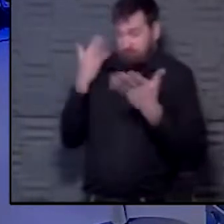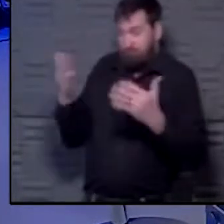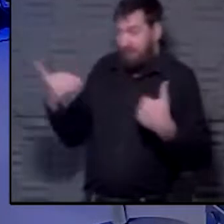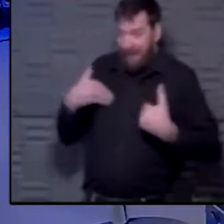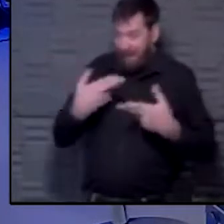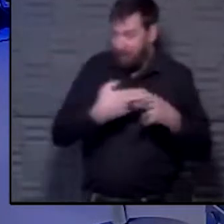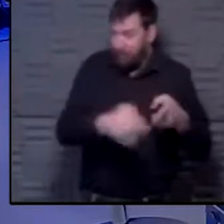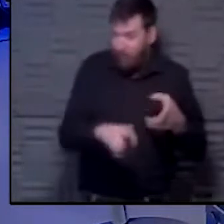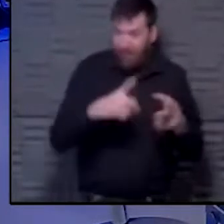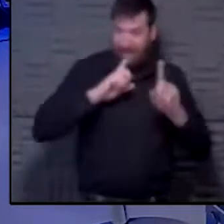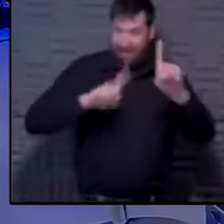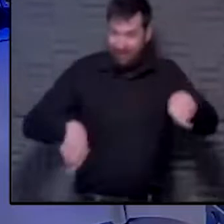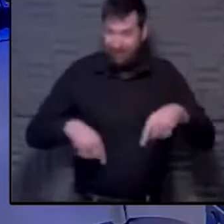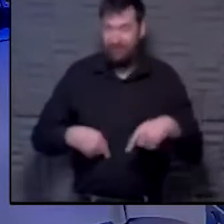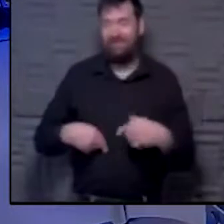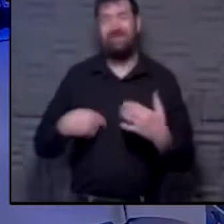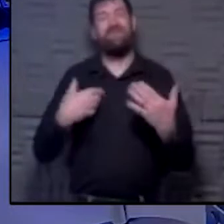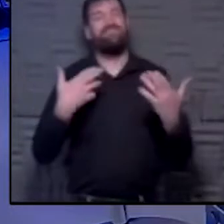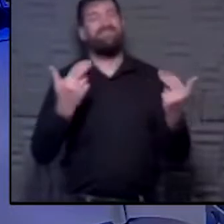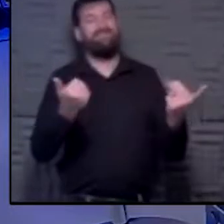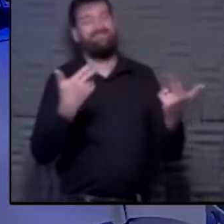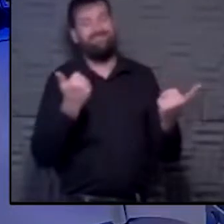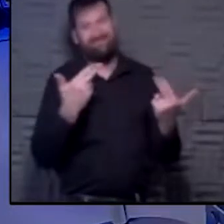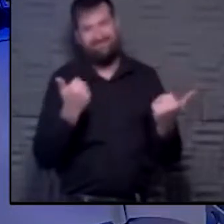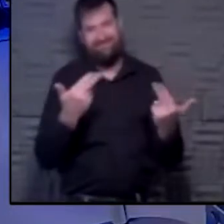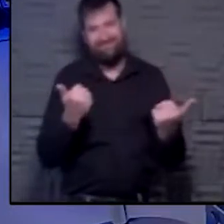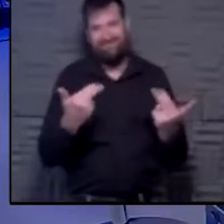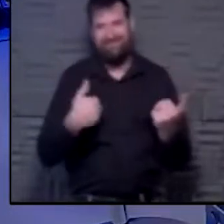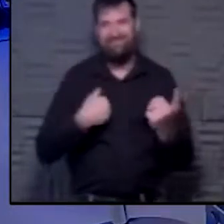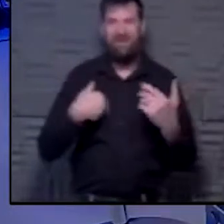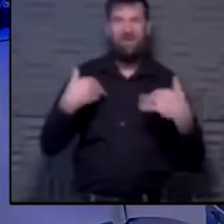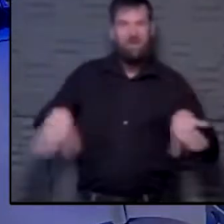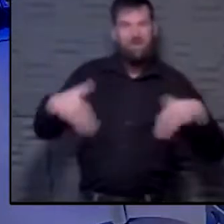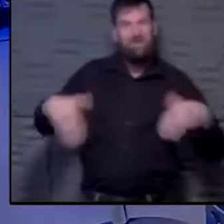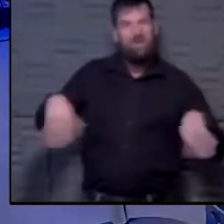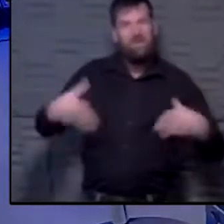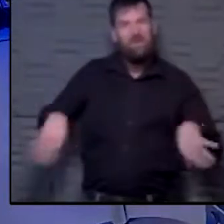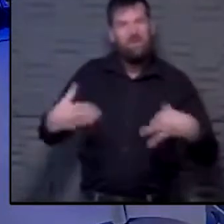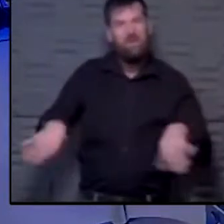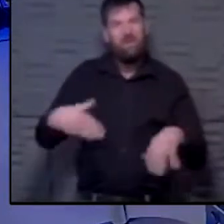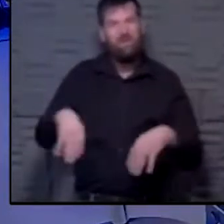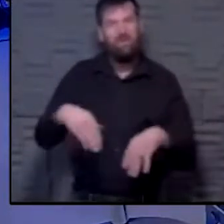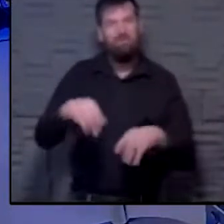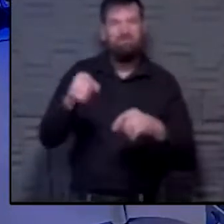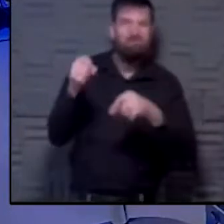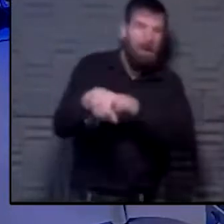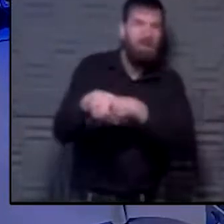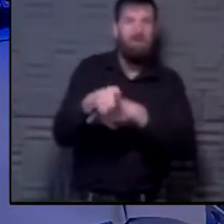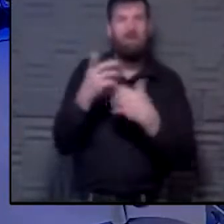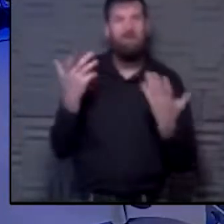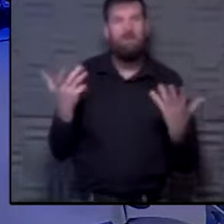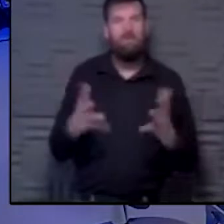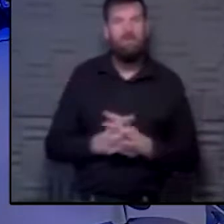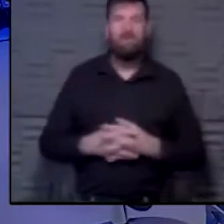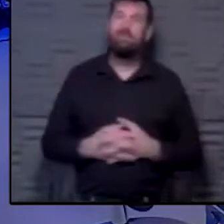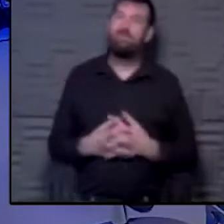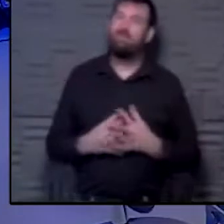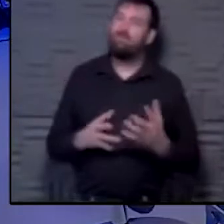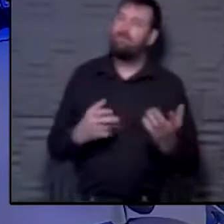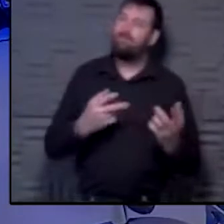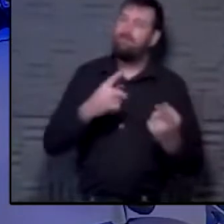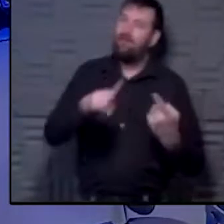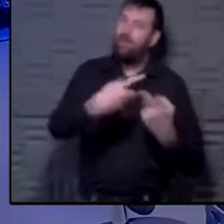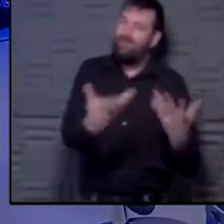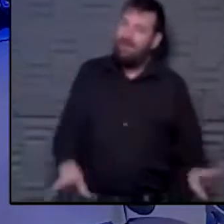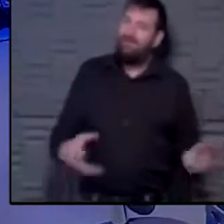answer. Good one. Shots fired. Shot is fired. Okay, Taylor. When this is done, out for a drink,